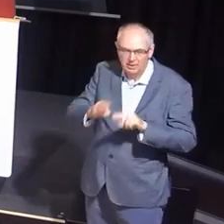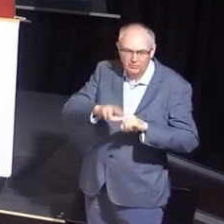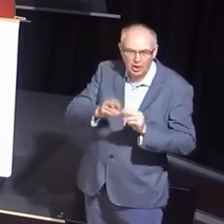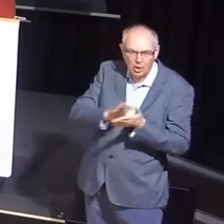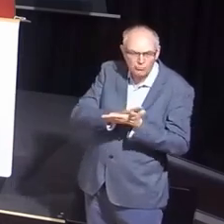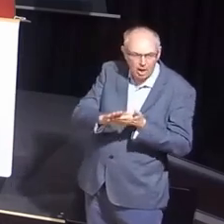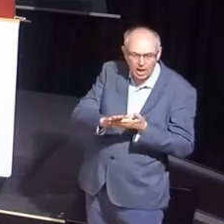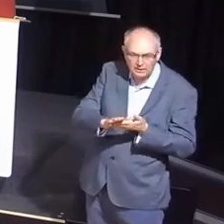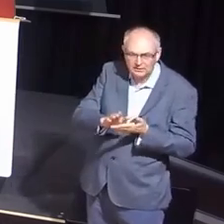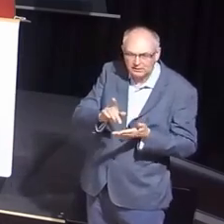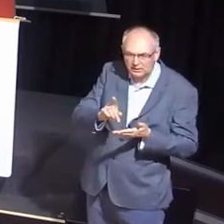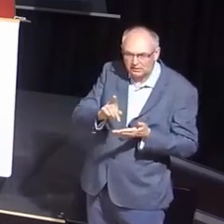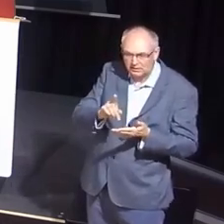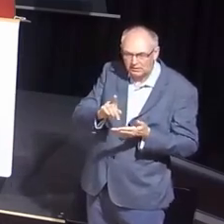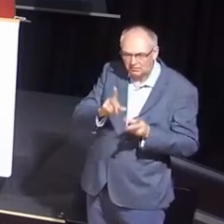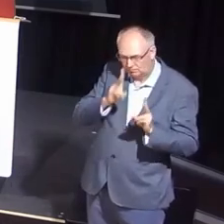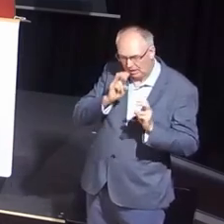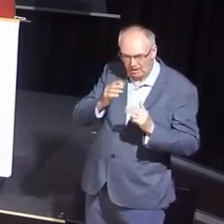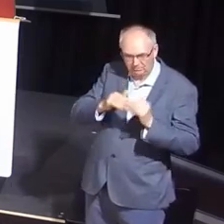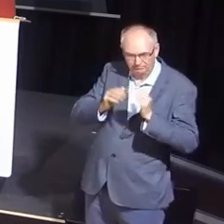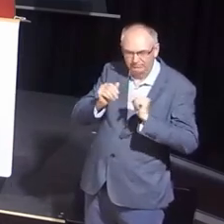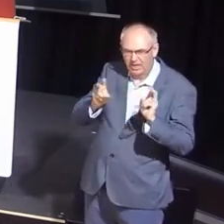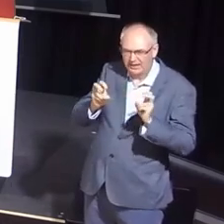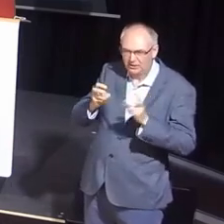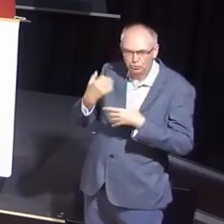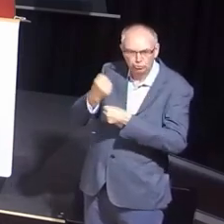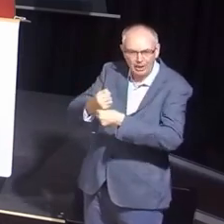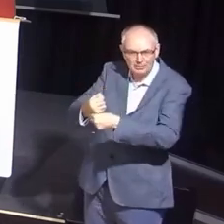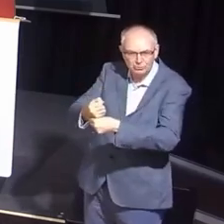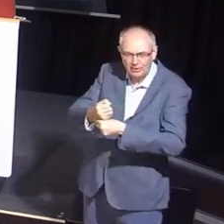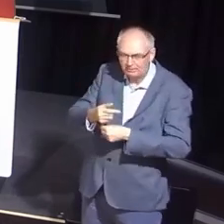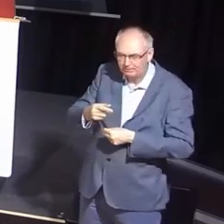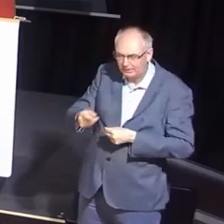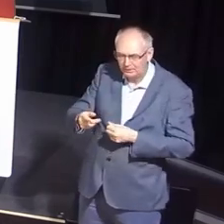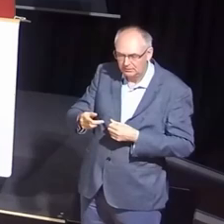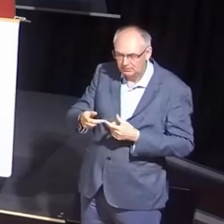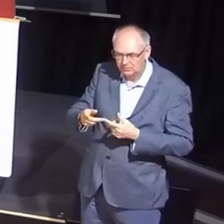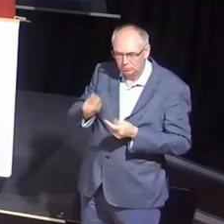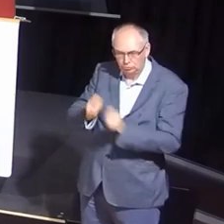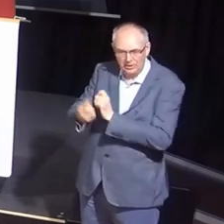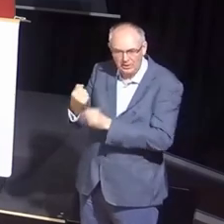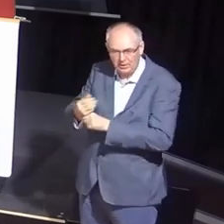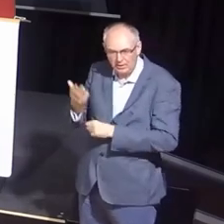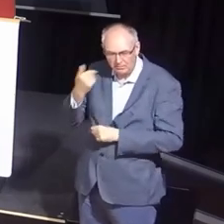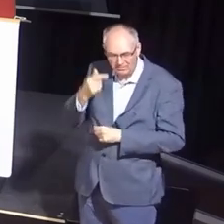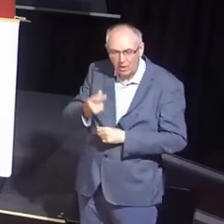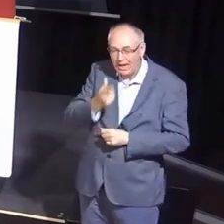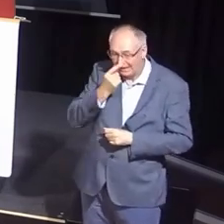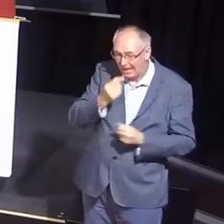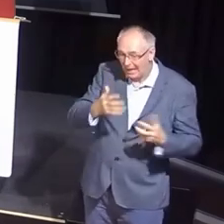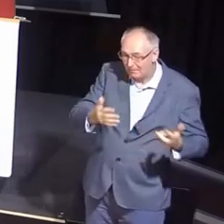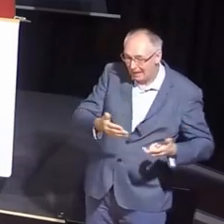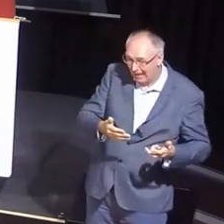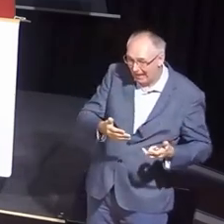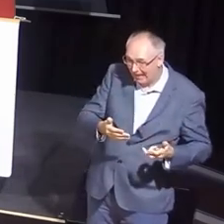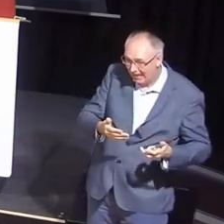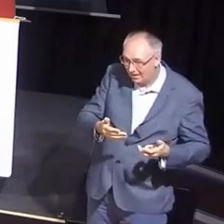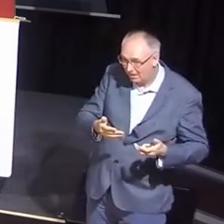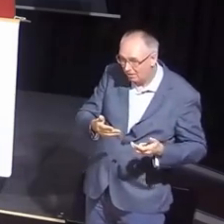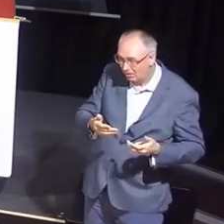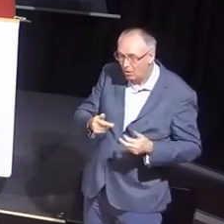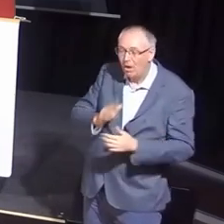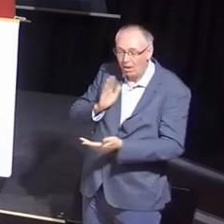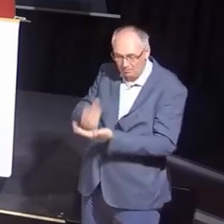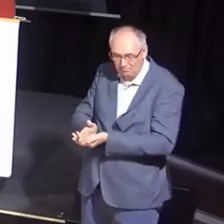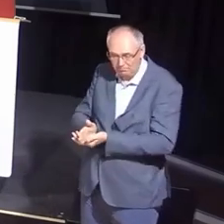map to the championship I'm currently in. That changed the game from something I could pick up and play with or something I go, oh, actually, I need to do that another